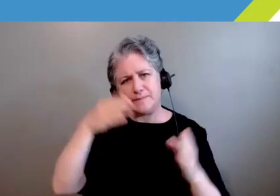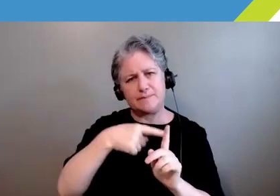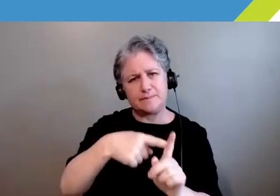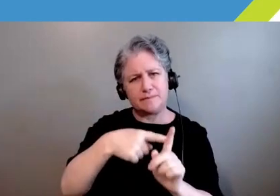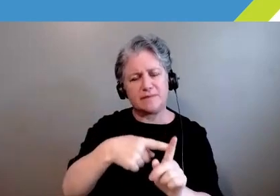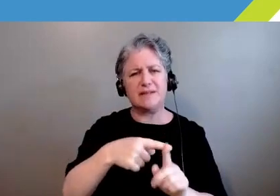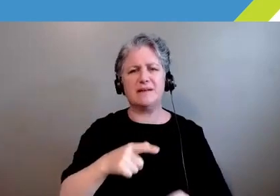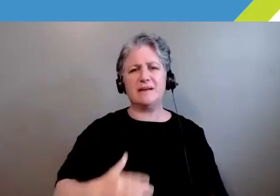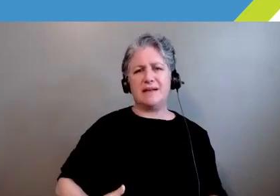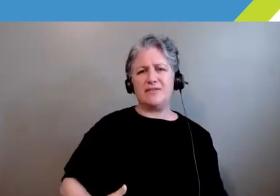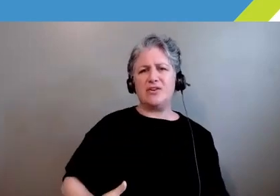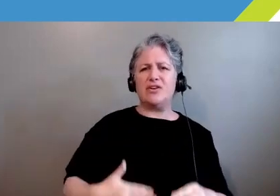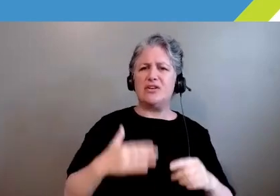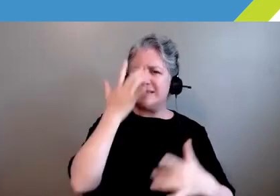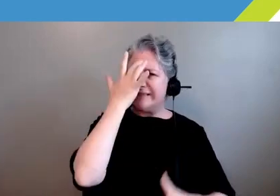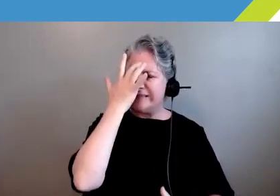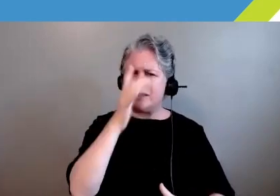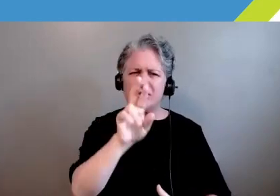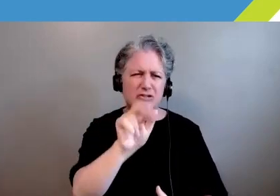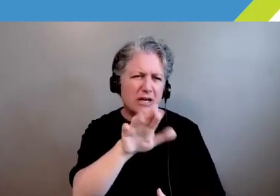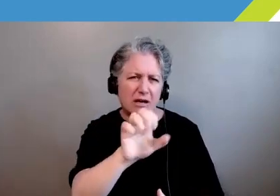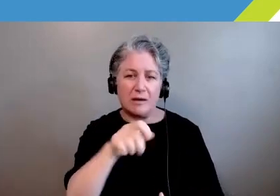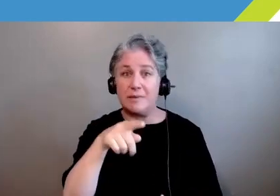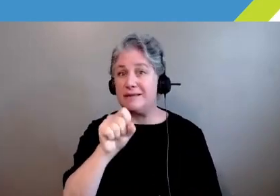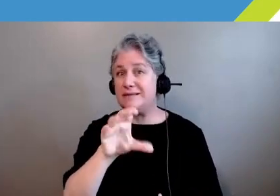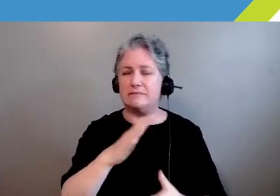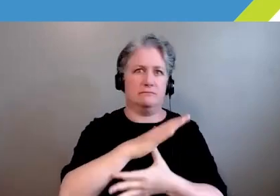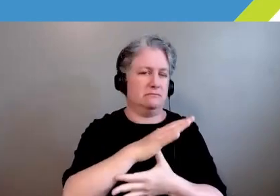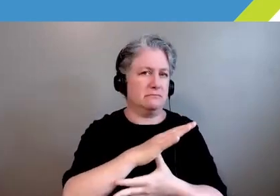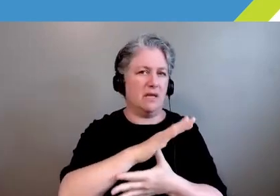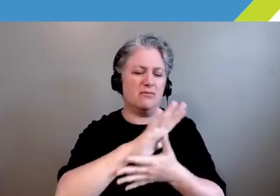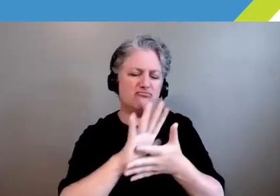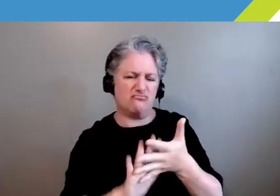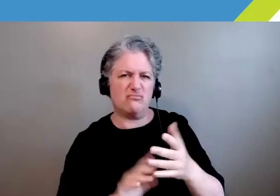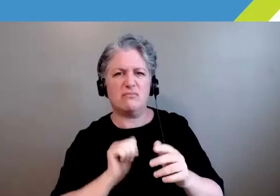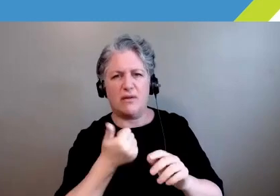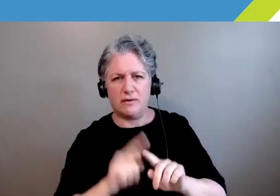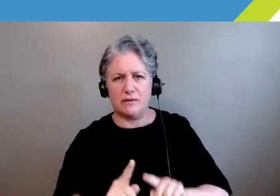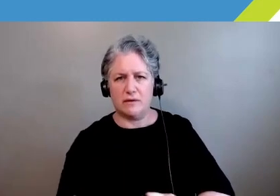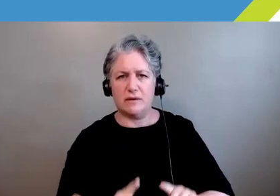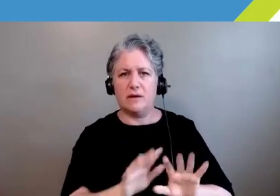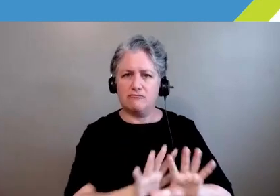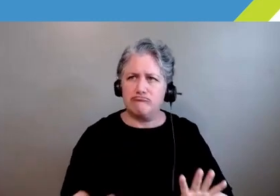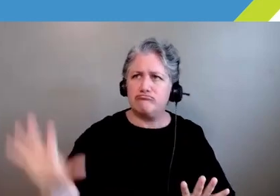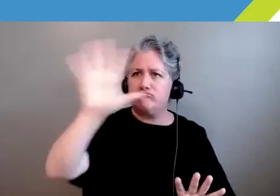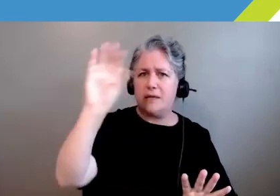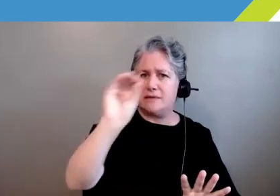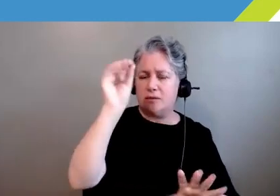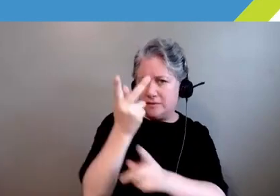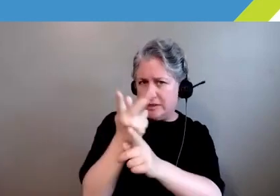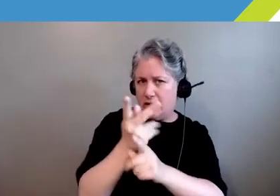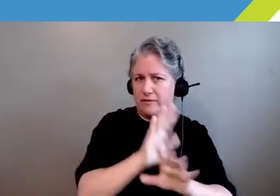liver diseases, amongst PSC being one of the most prominent, where we look after patients from across all of Ontario and